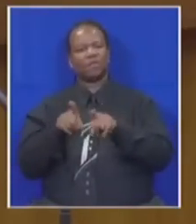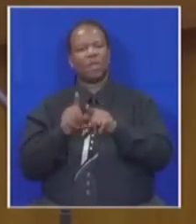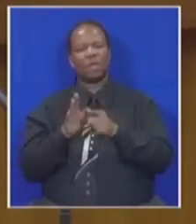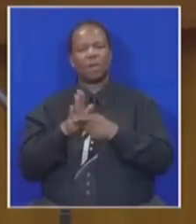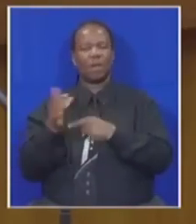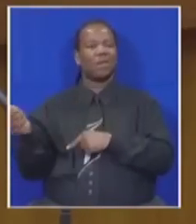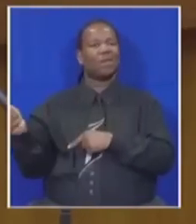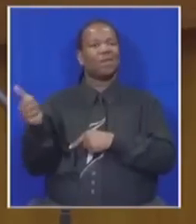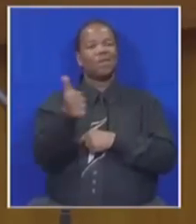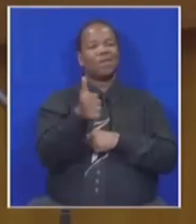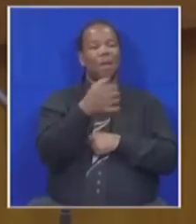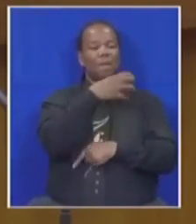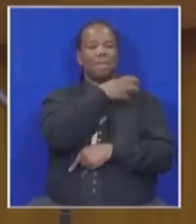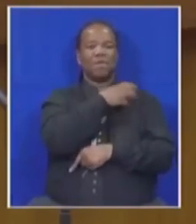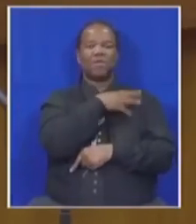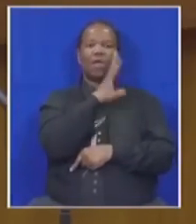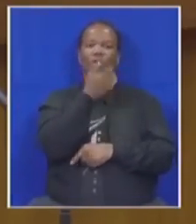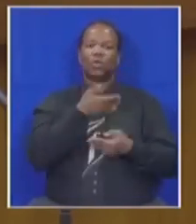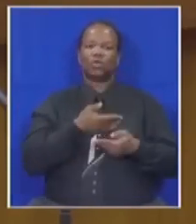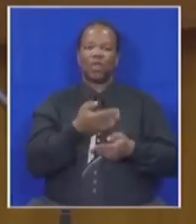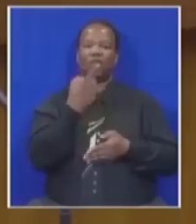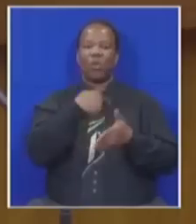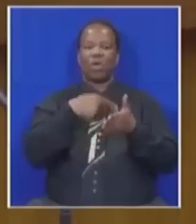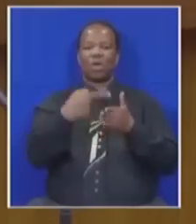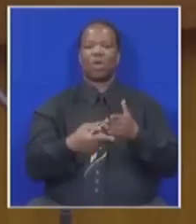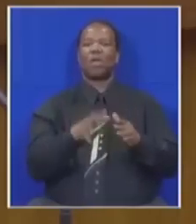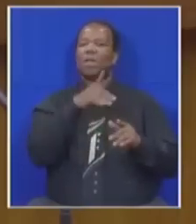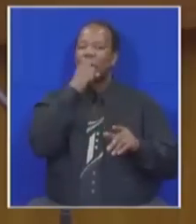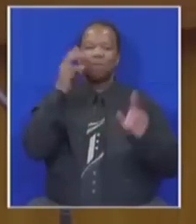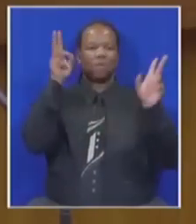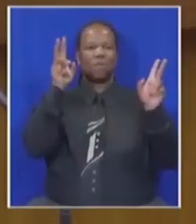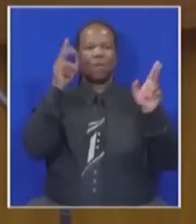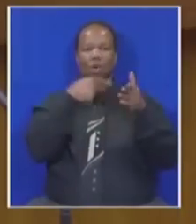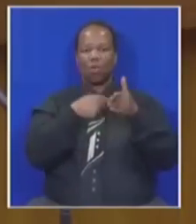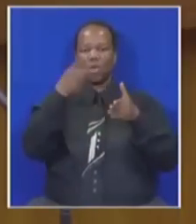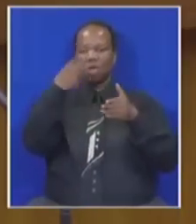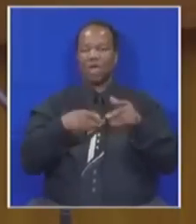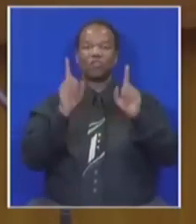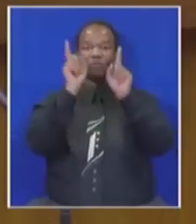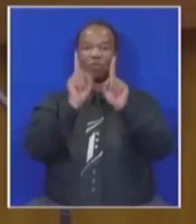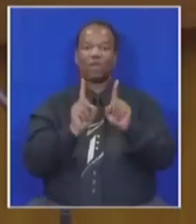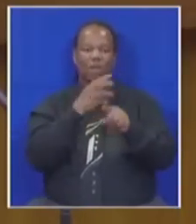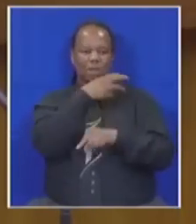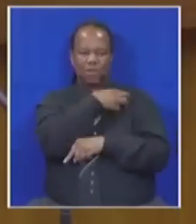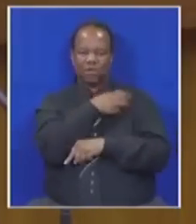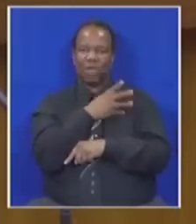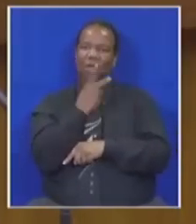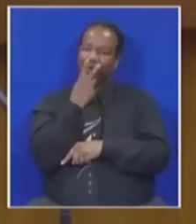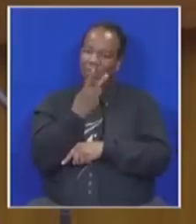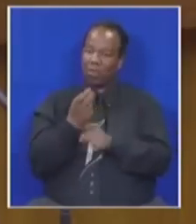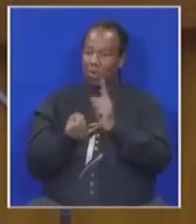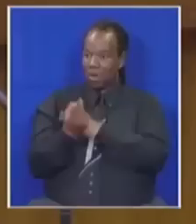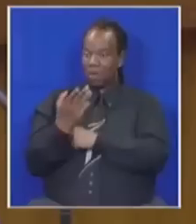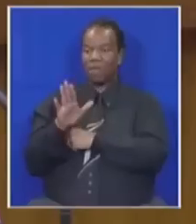minister just to serve on a weekend special minister. That appointment costed the South Africa a